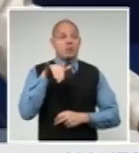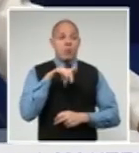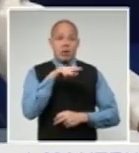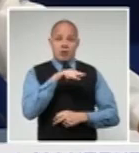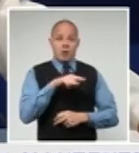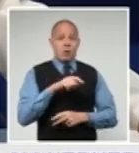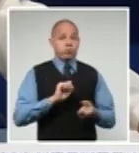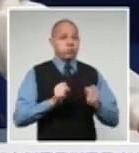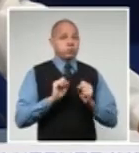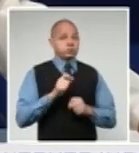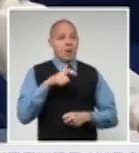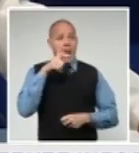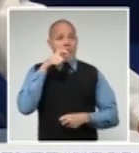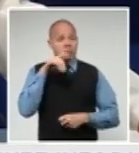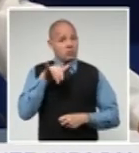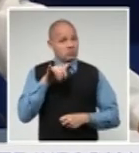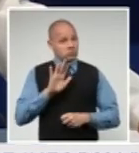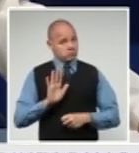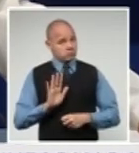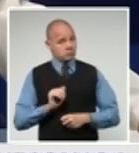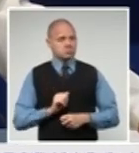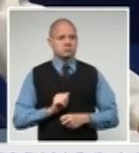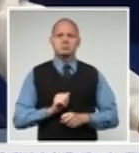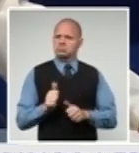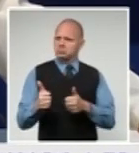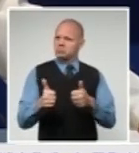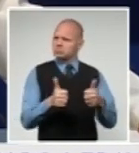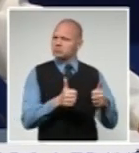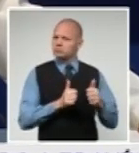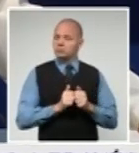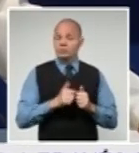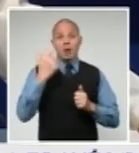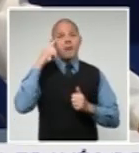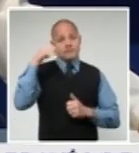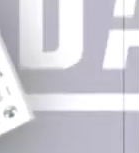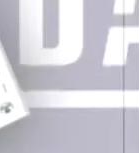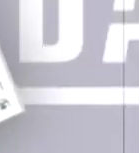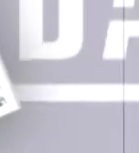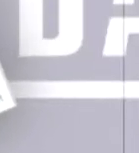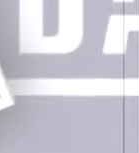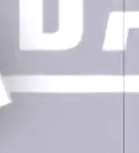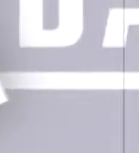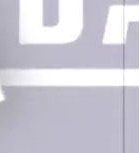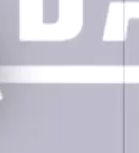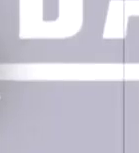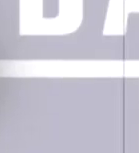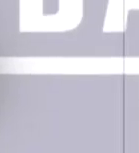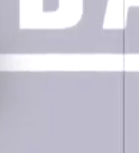information on the behavior of the pandemic in Cuba and the world.